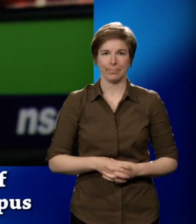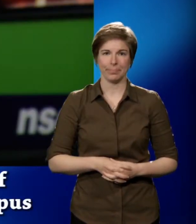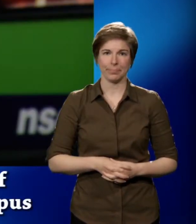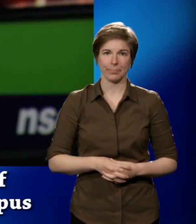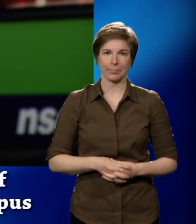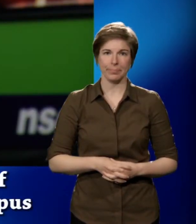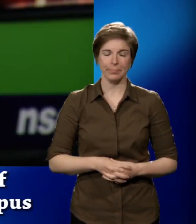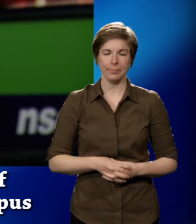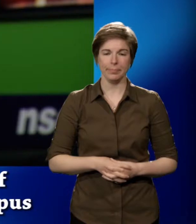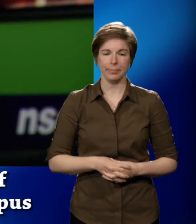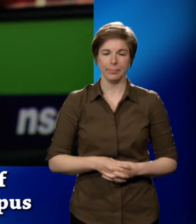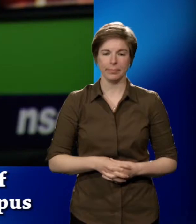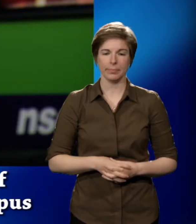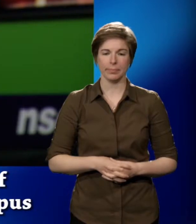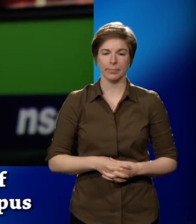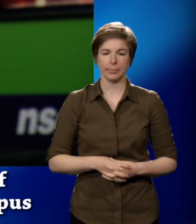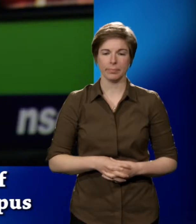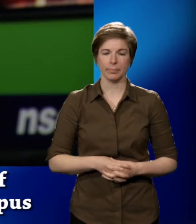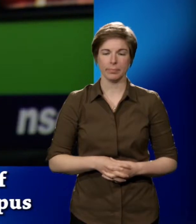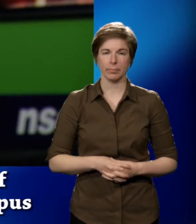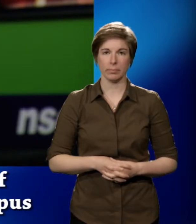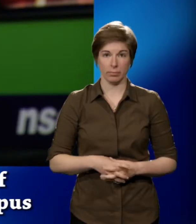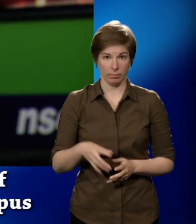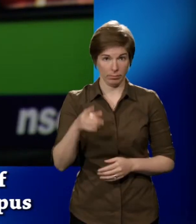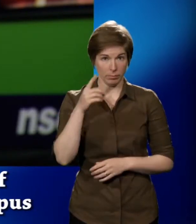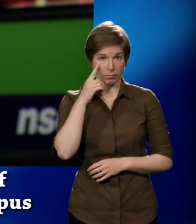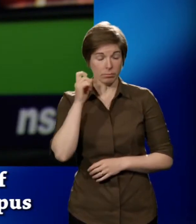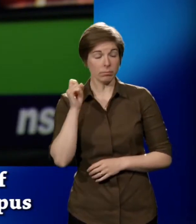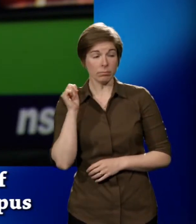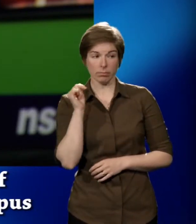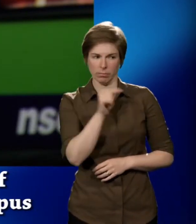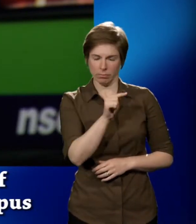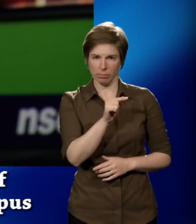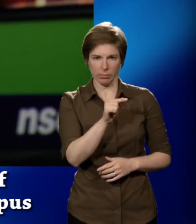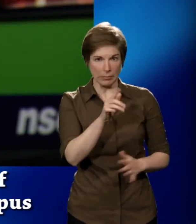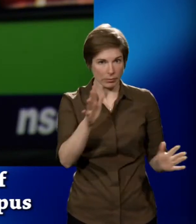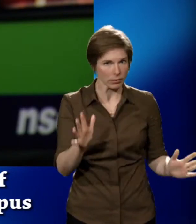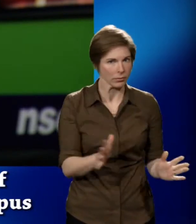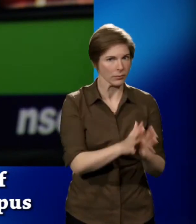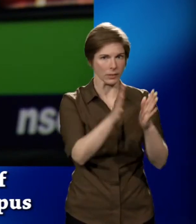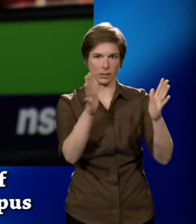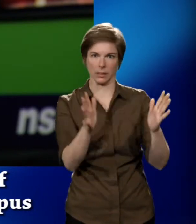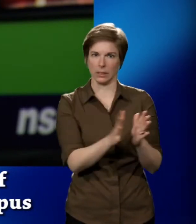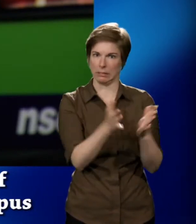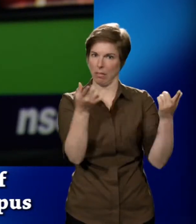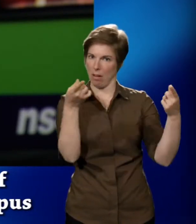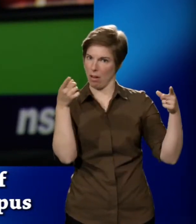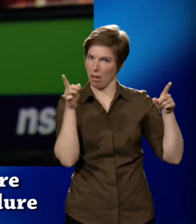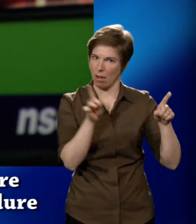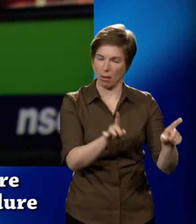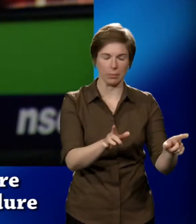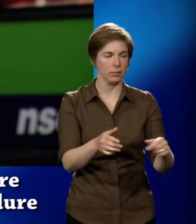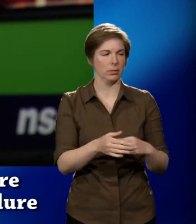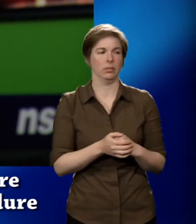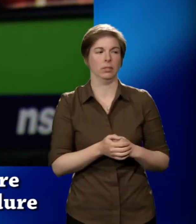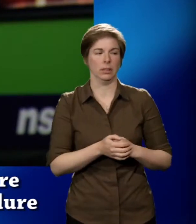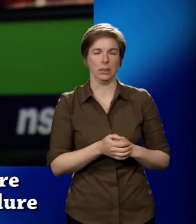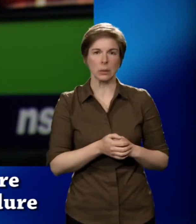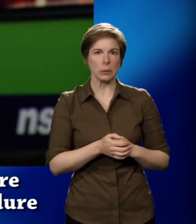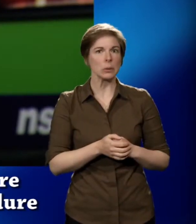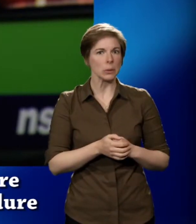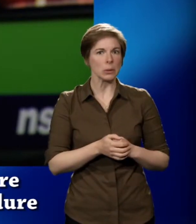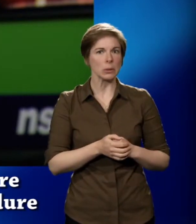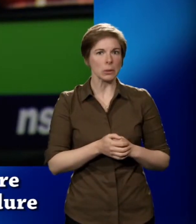If there's an imminent threat of physical violence on an NSCC campus, the campus